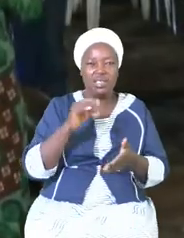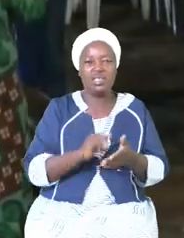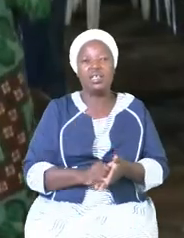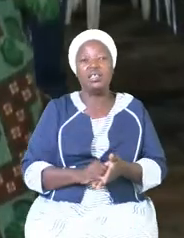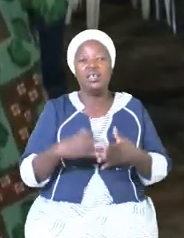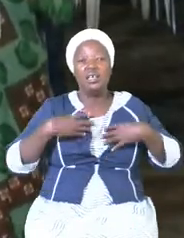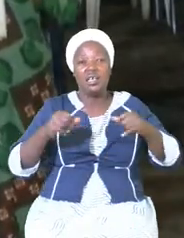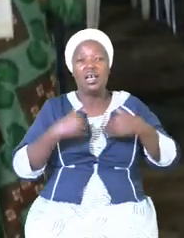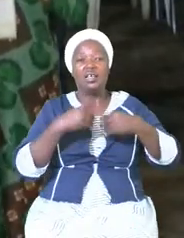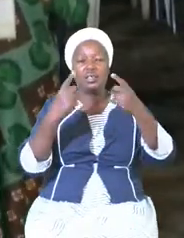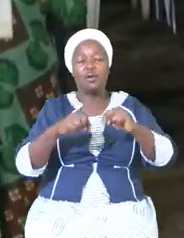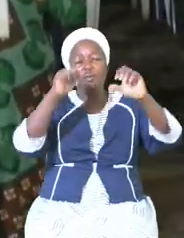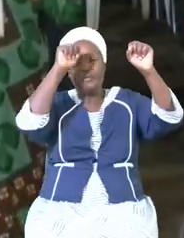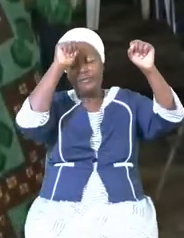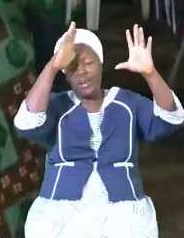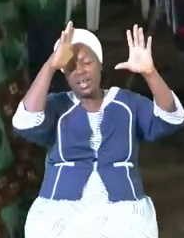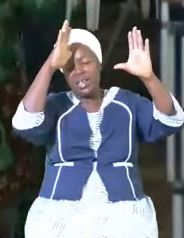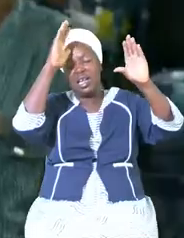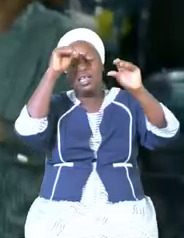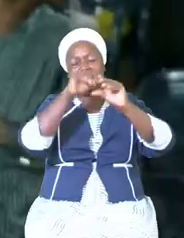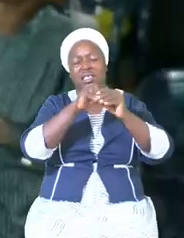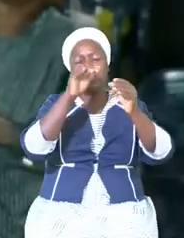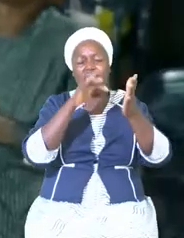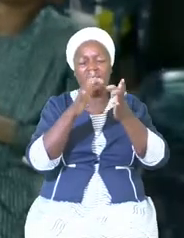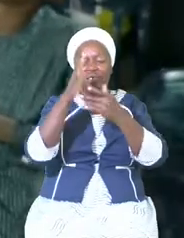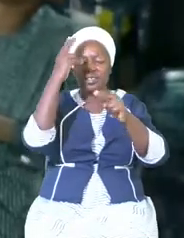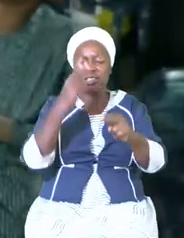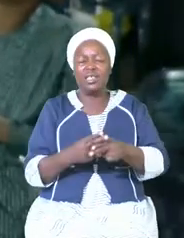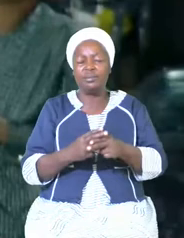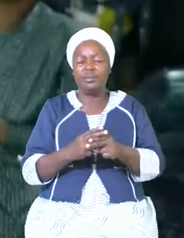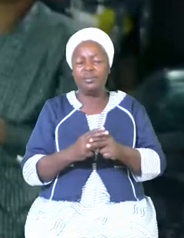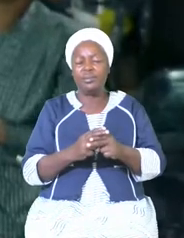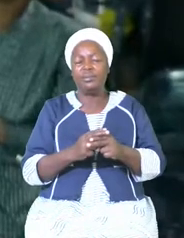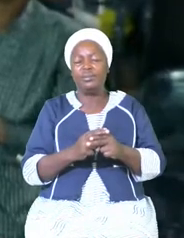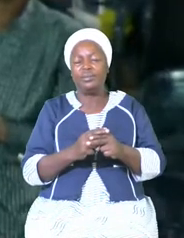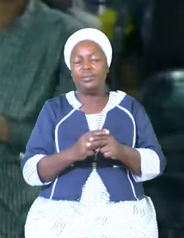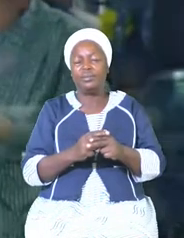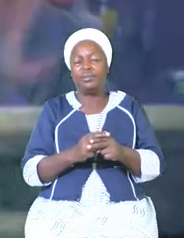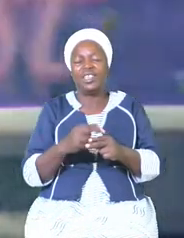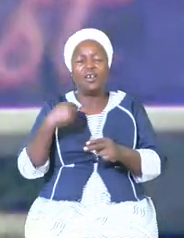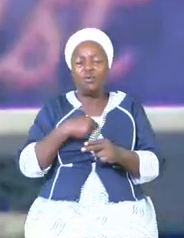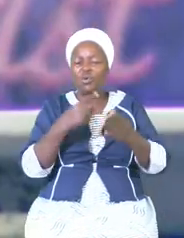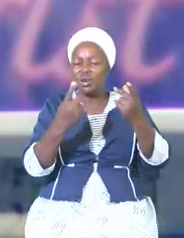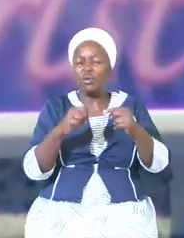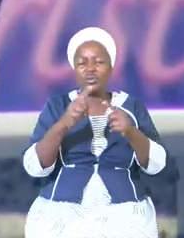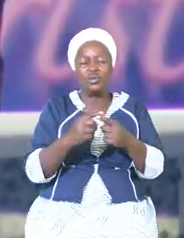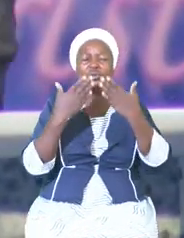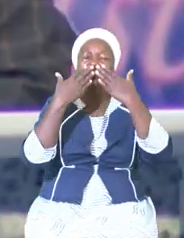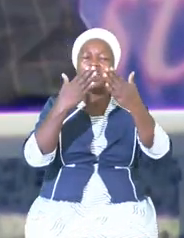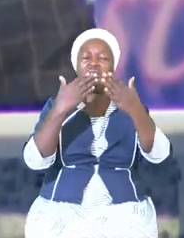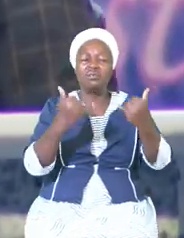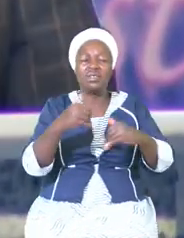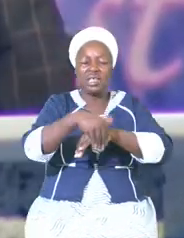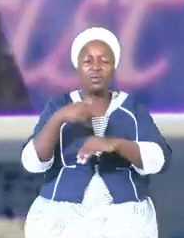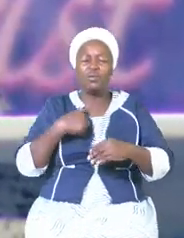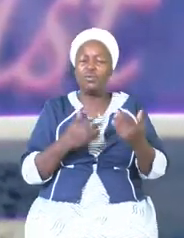Amen. Father, in Jesus' name, amen, we come to thank you tonight. We come to praise your name